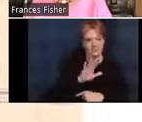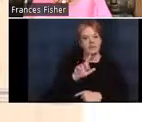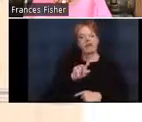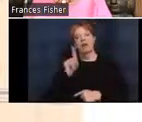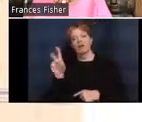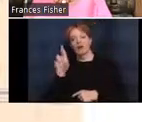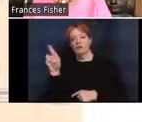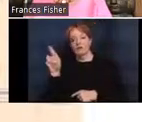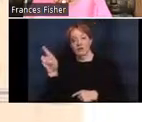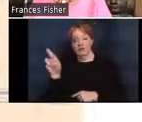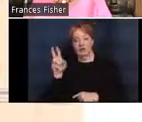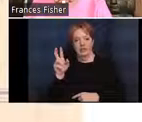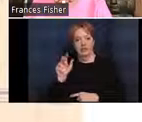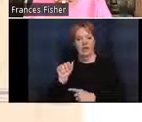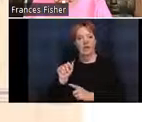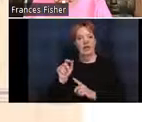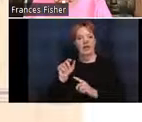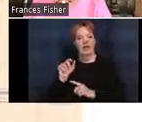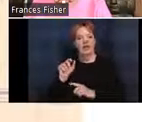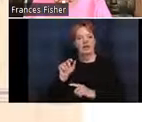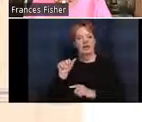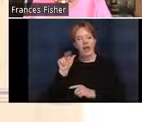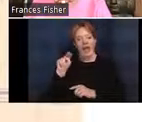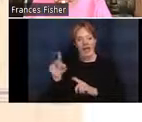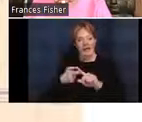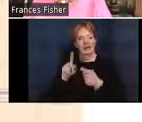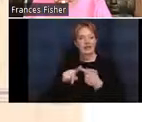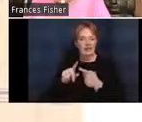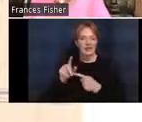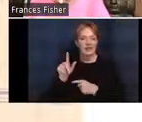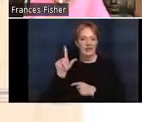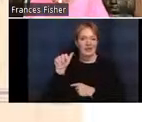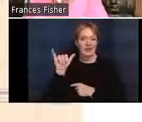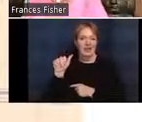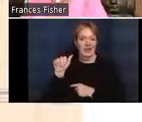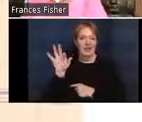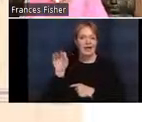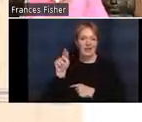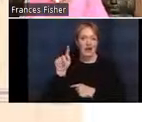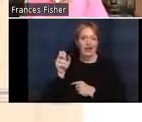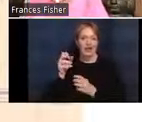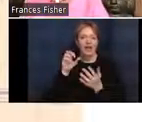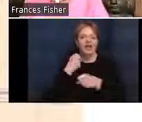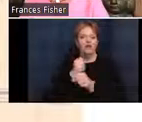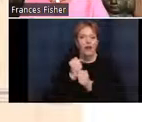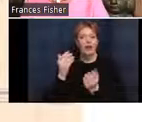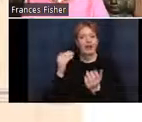side, Anne's friend Gia Leofonte constructed a replica of gateway to knowledge that we have